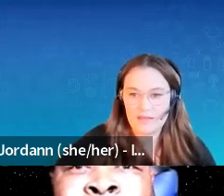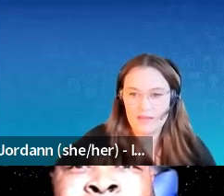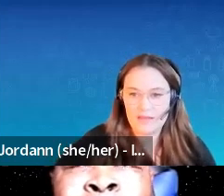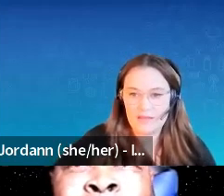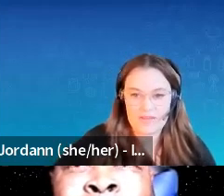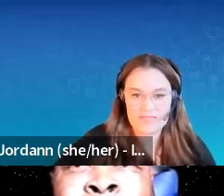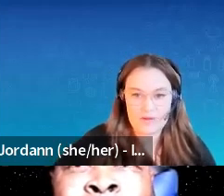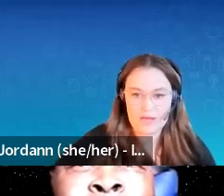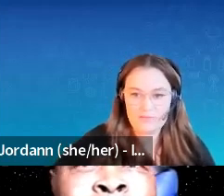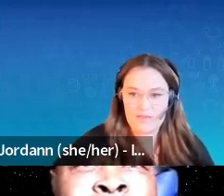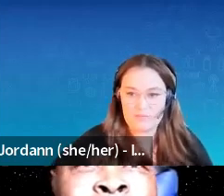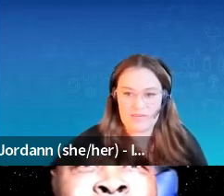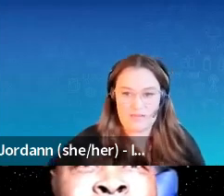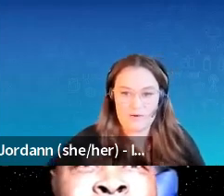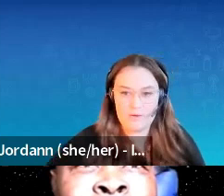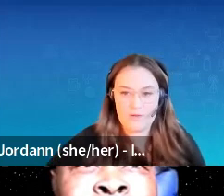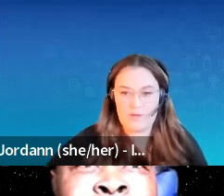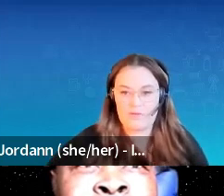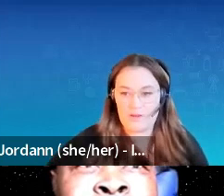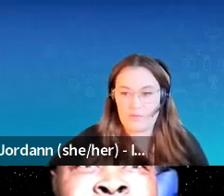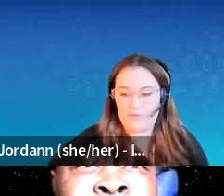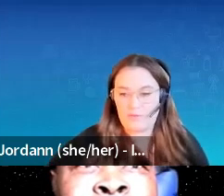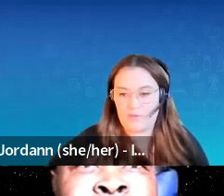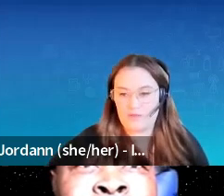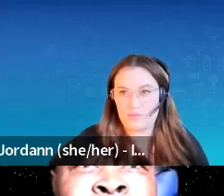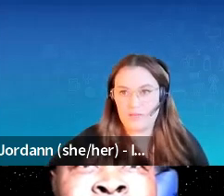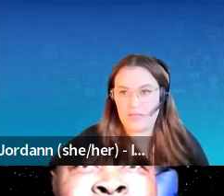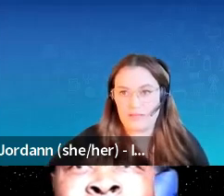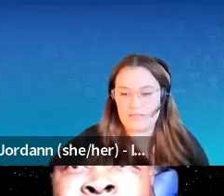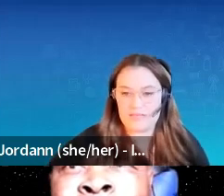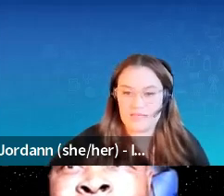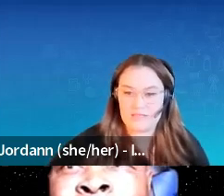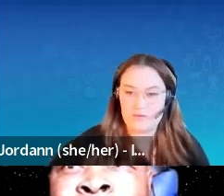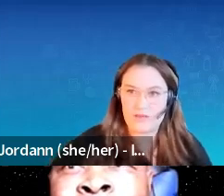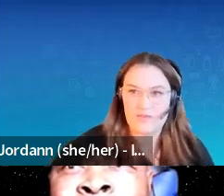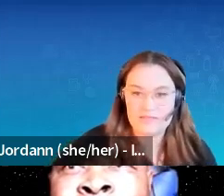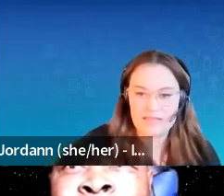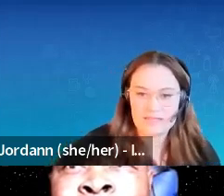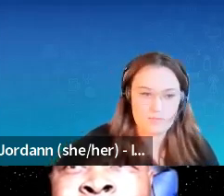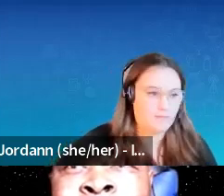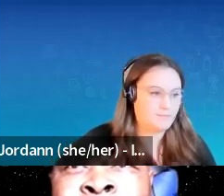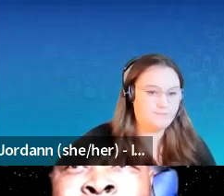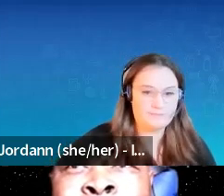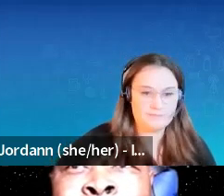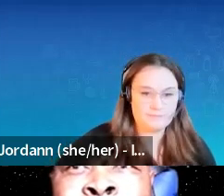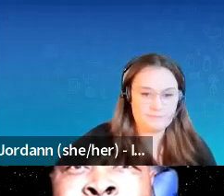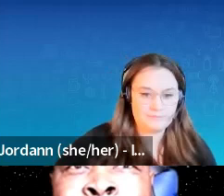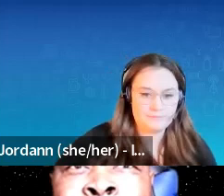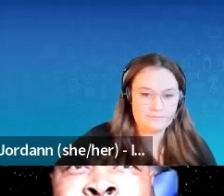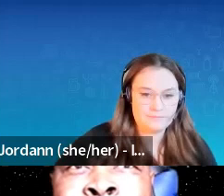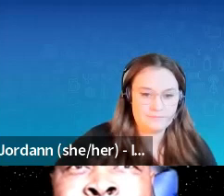Informatica, Invest in Guelph, and BDO. We are very grateful for their support that lets us execute events like this one.